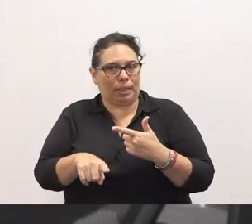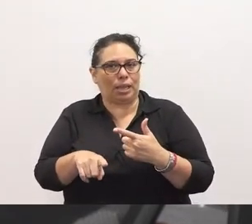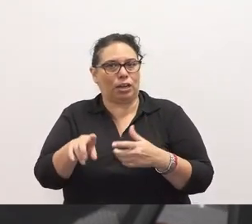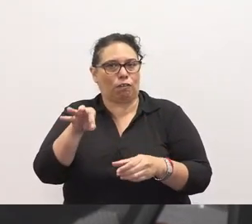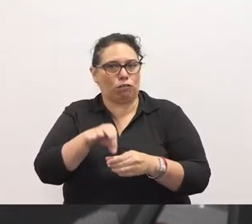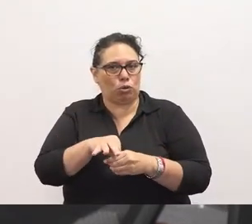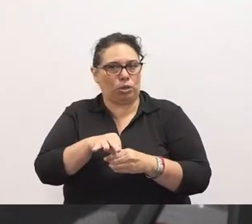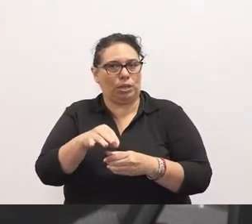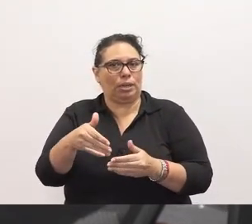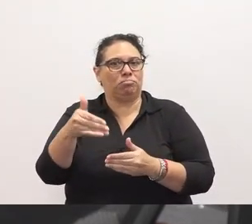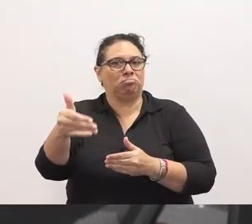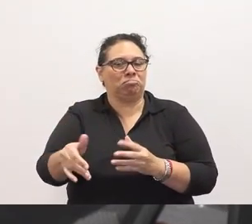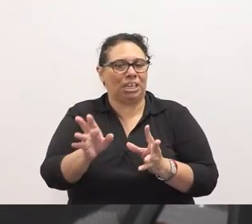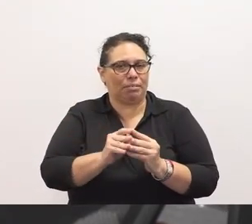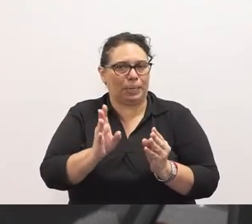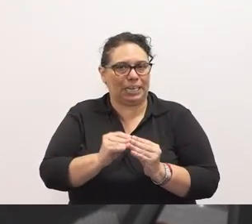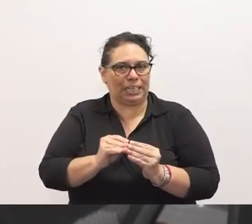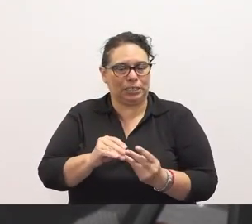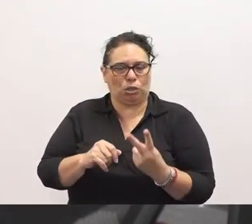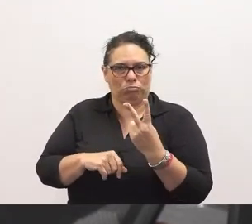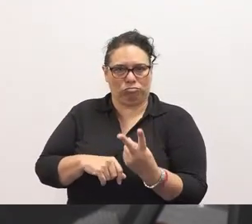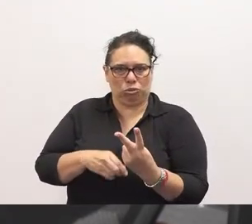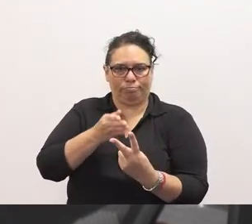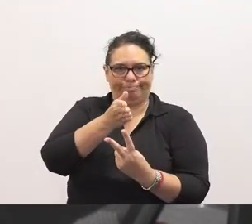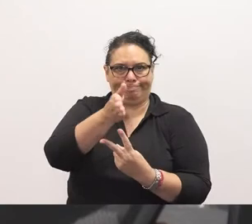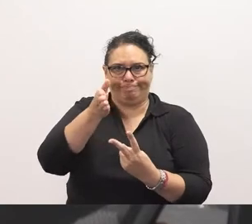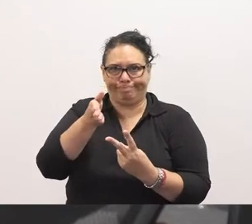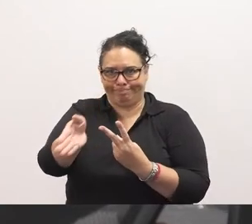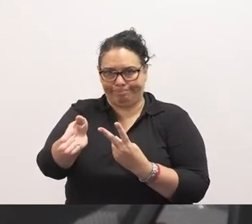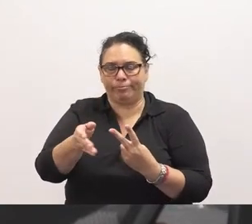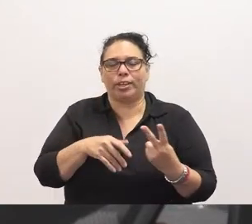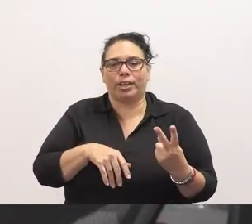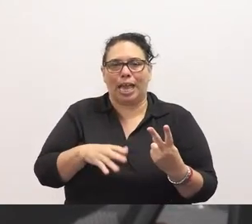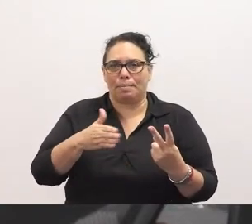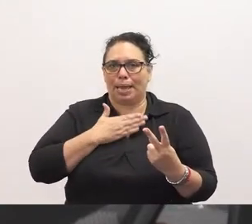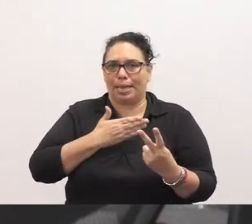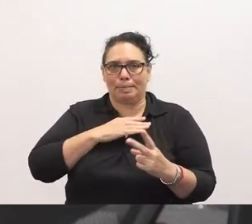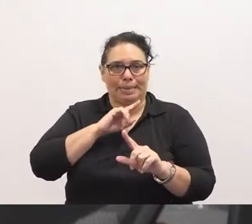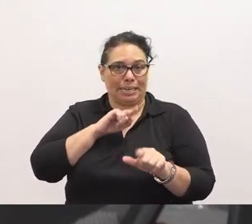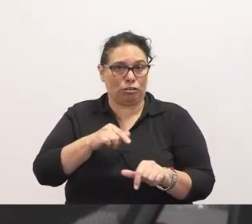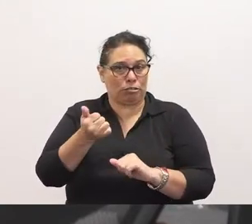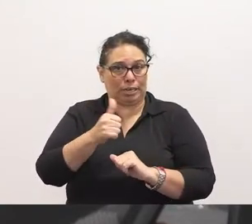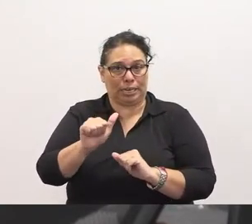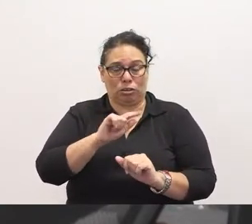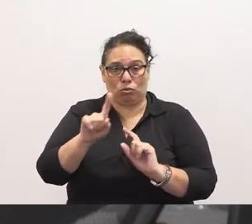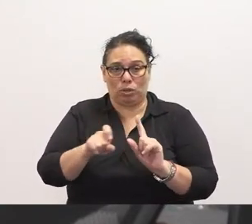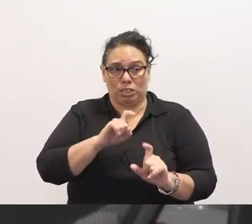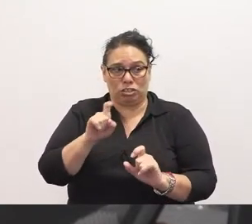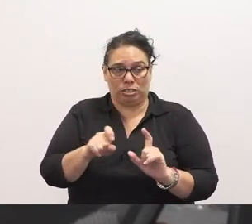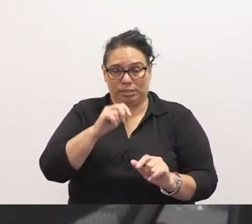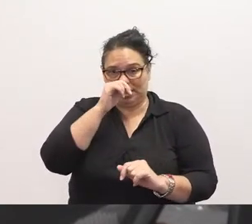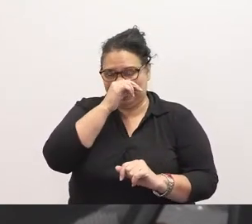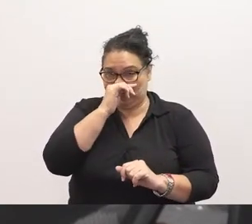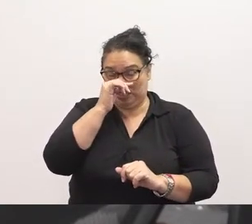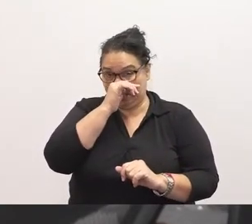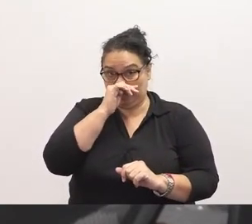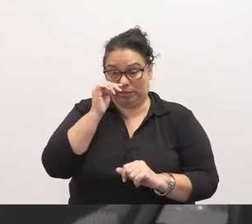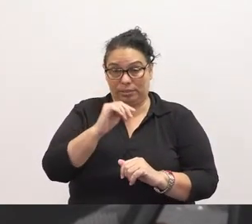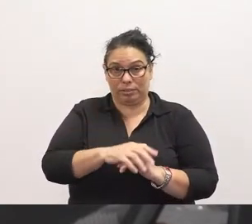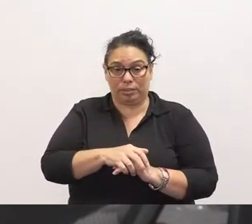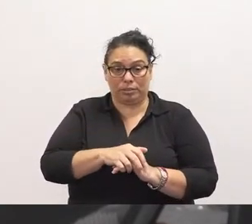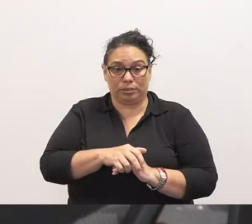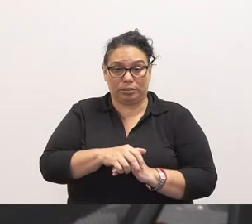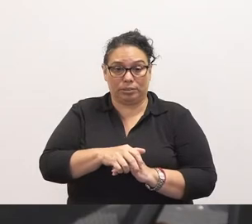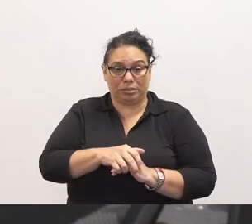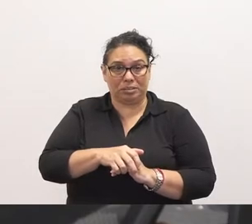on the following meeting. So this is two paths that we're going to go with, and I'm happy to answer any questions around how we would be